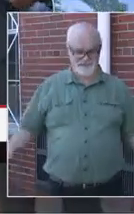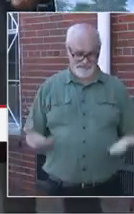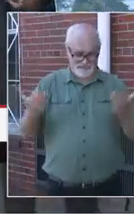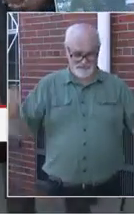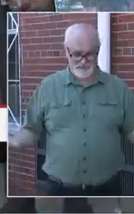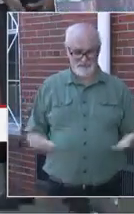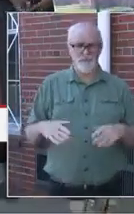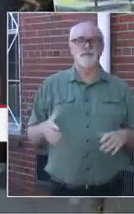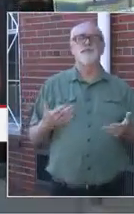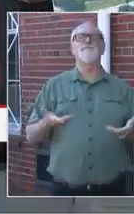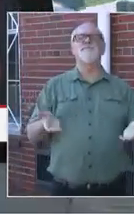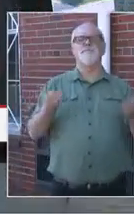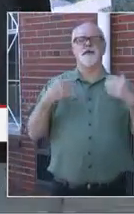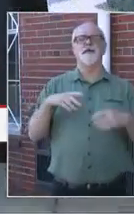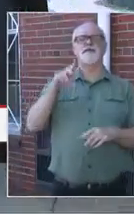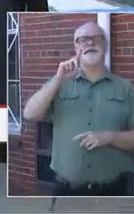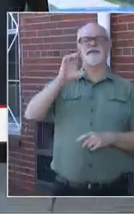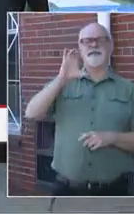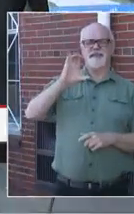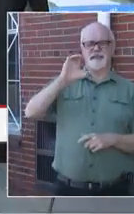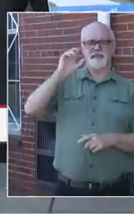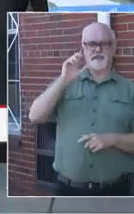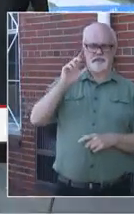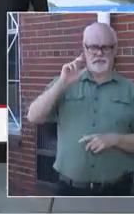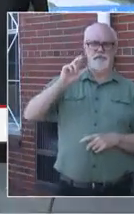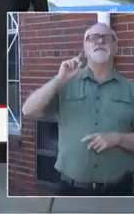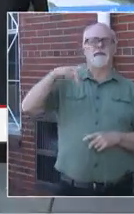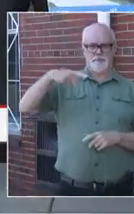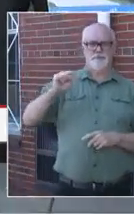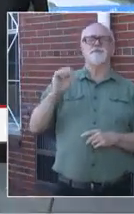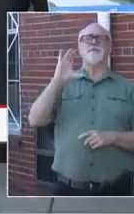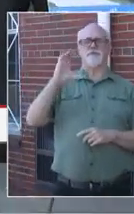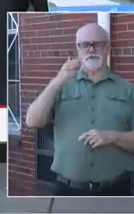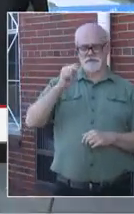Our DCPS Chancellor, Dr. Louis Farabee, is here.